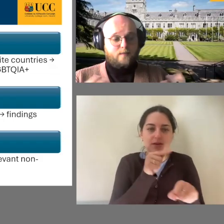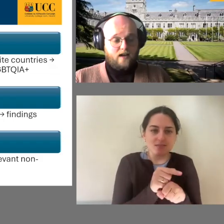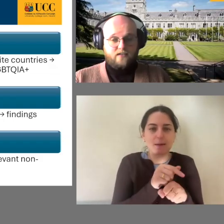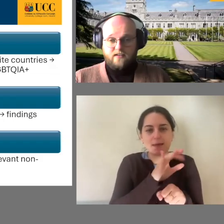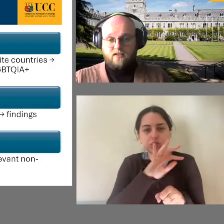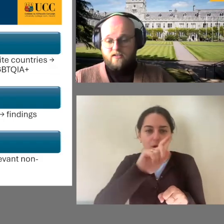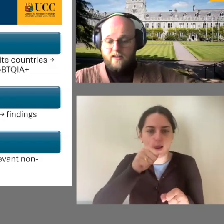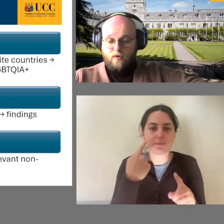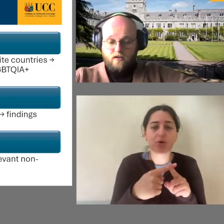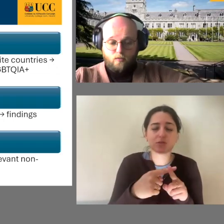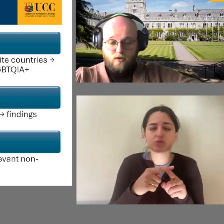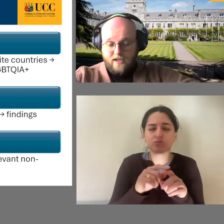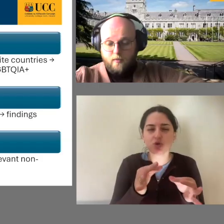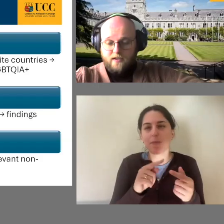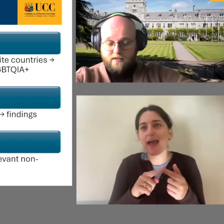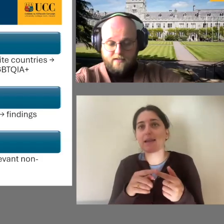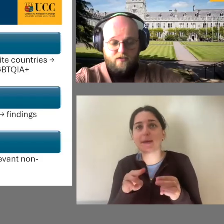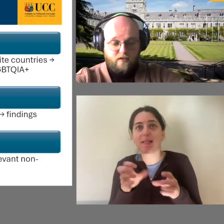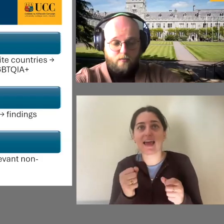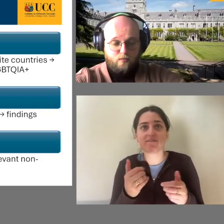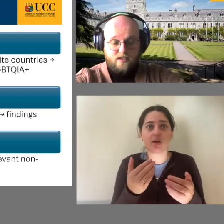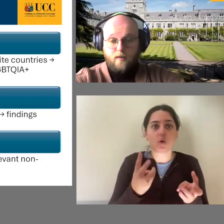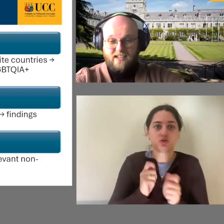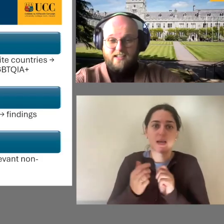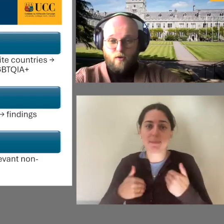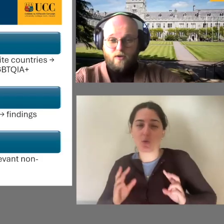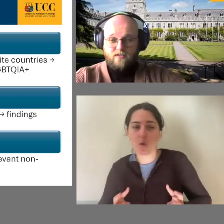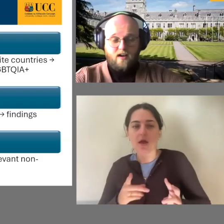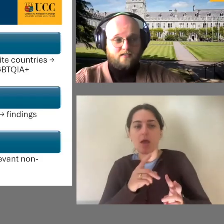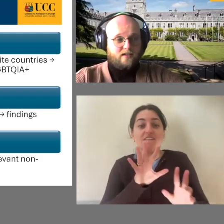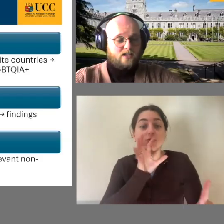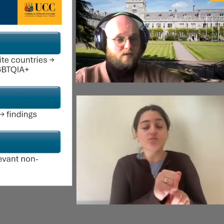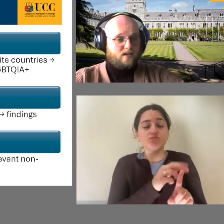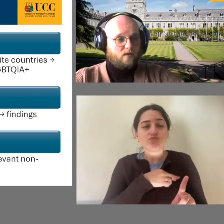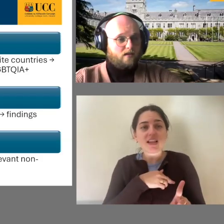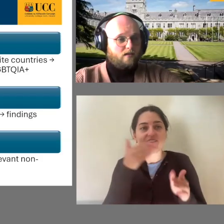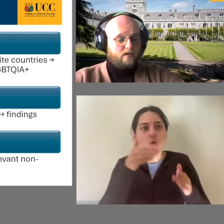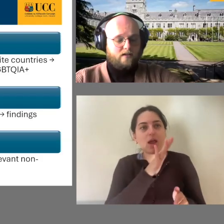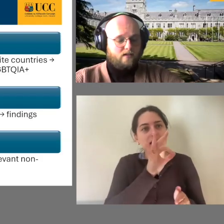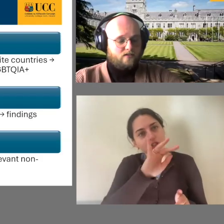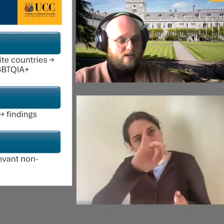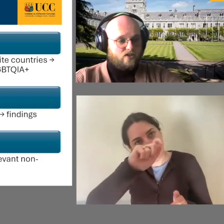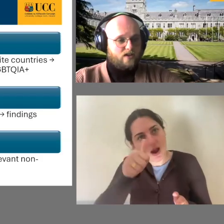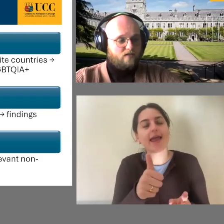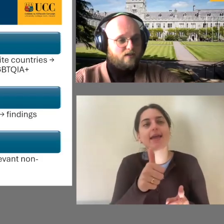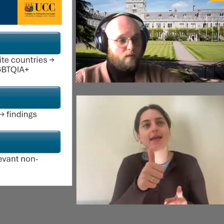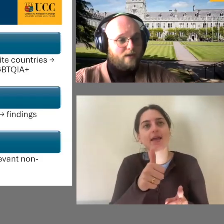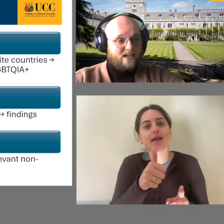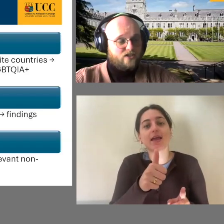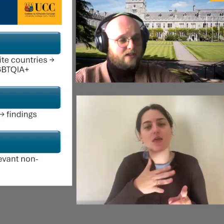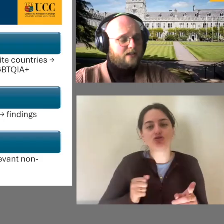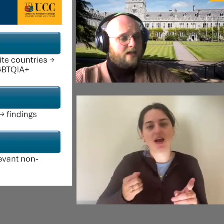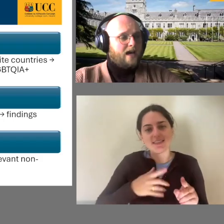and that's because the studies that were available and identified predominantly focused on the LGBTQI or the trans and gender